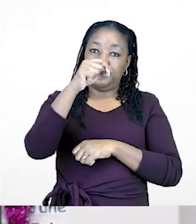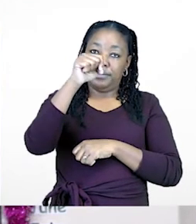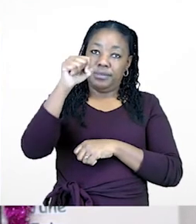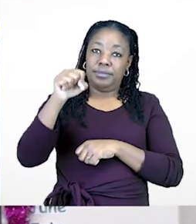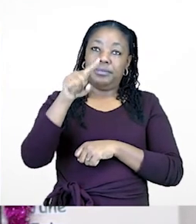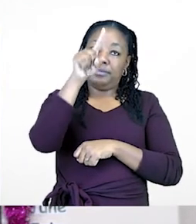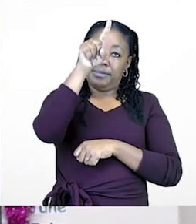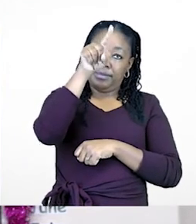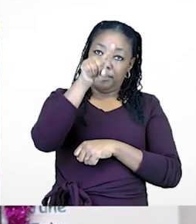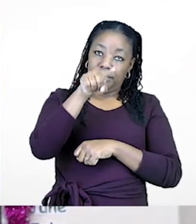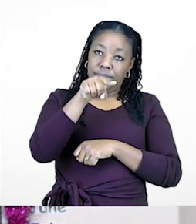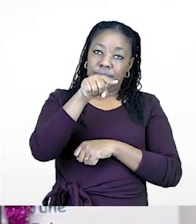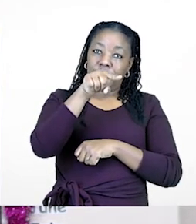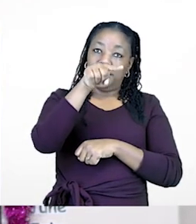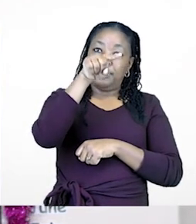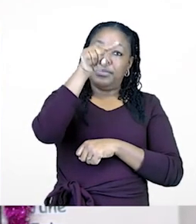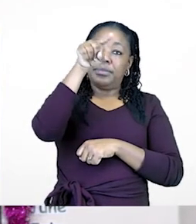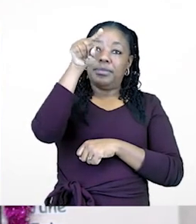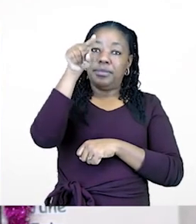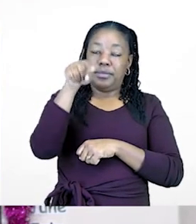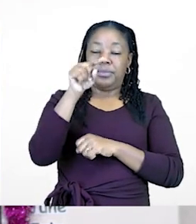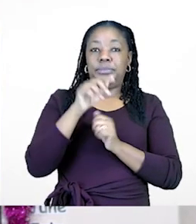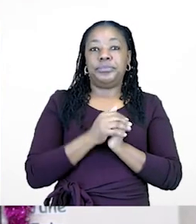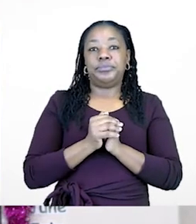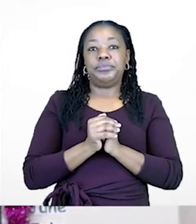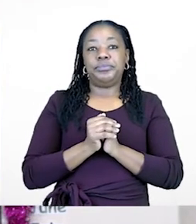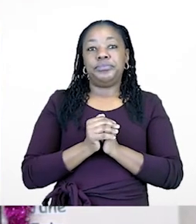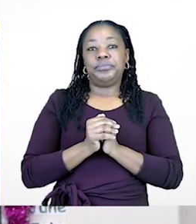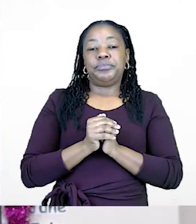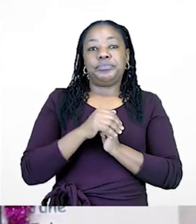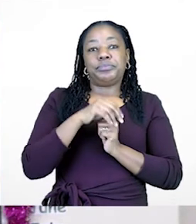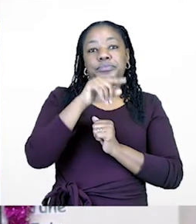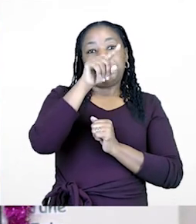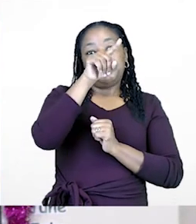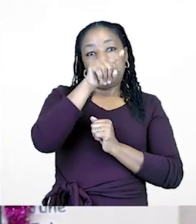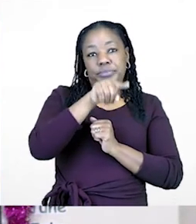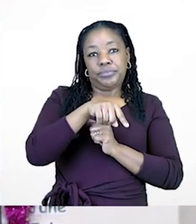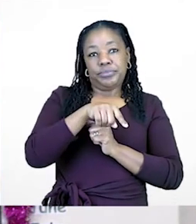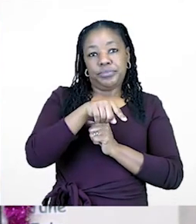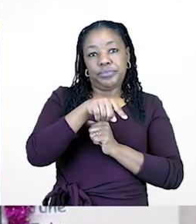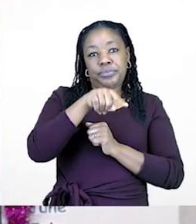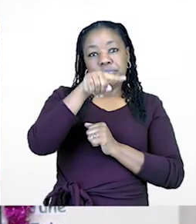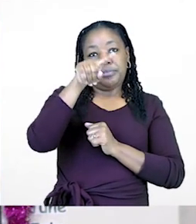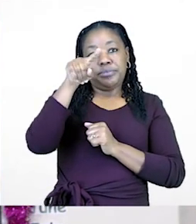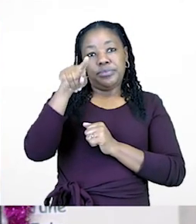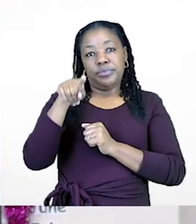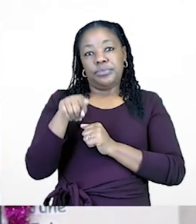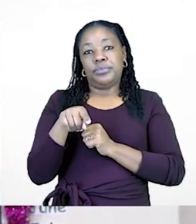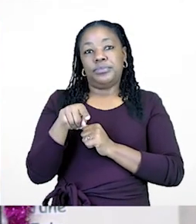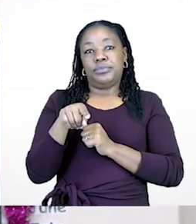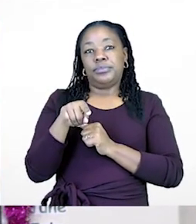start going down. So you are going to go down, up, and